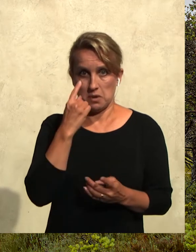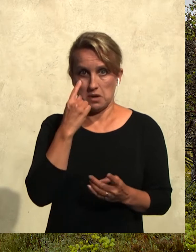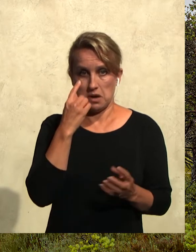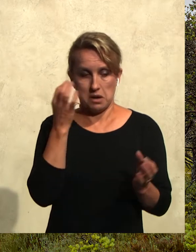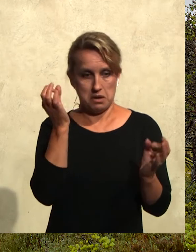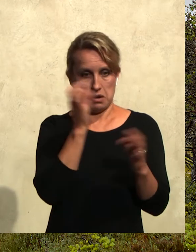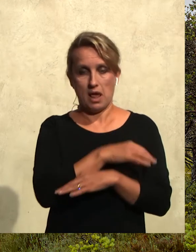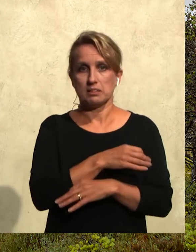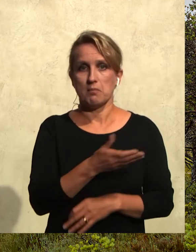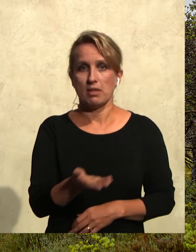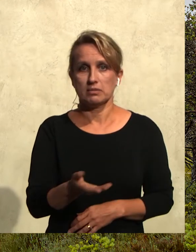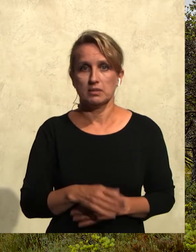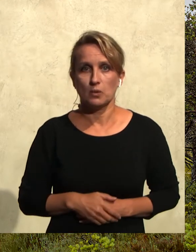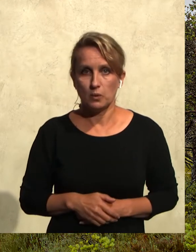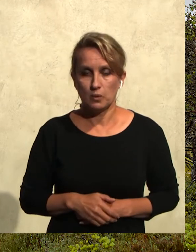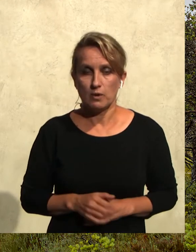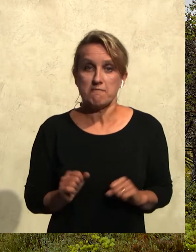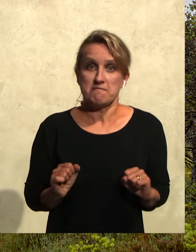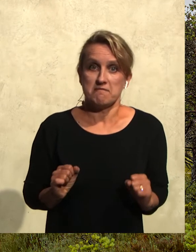or overlooked as a priority.